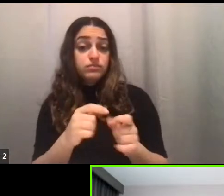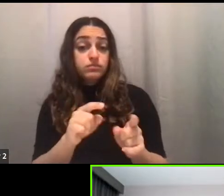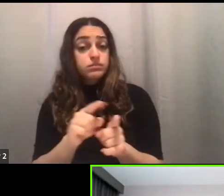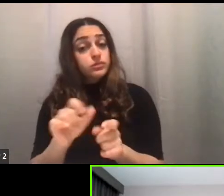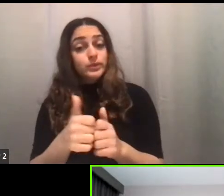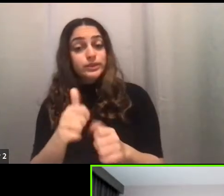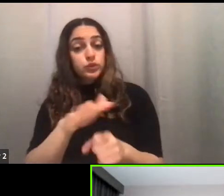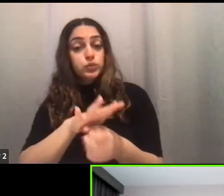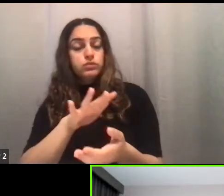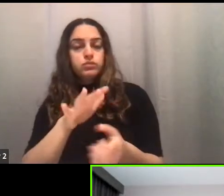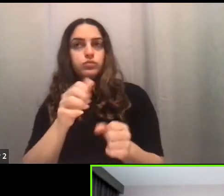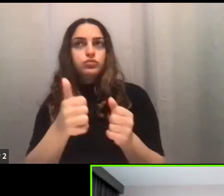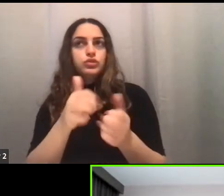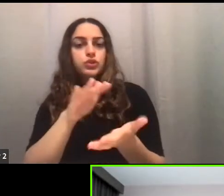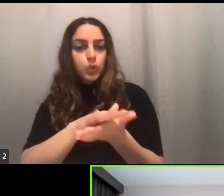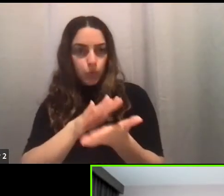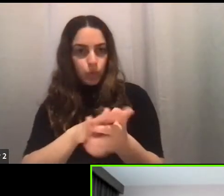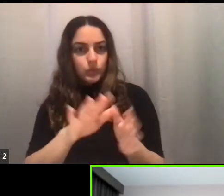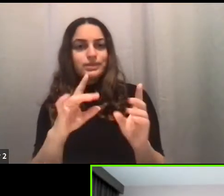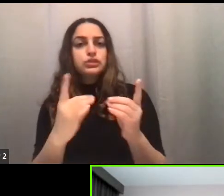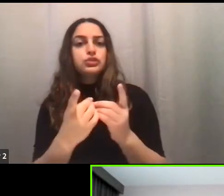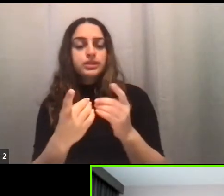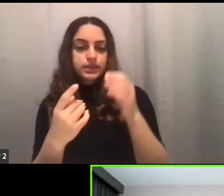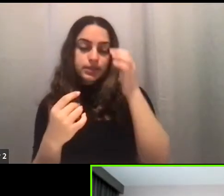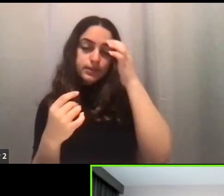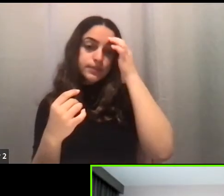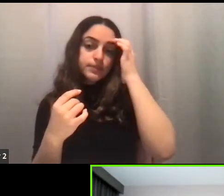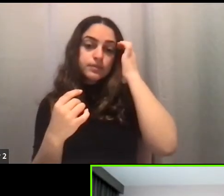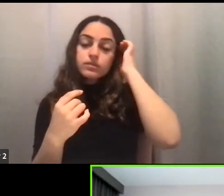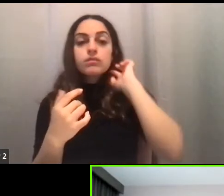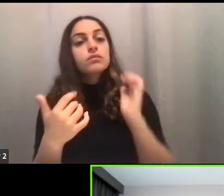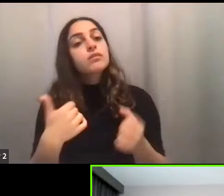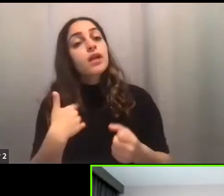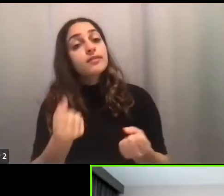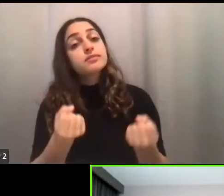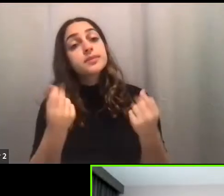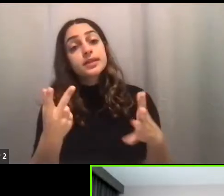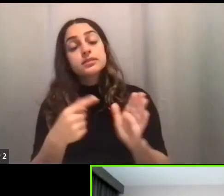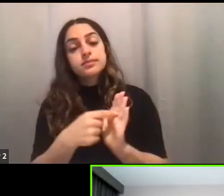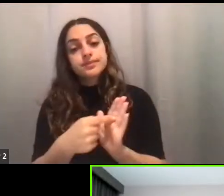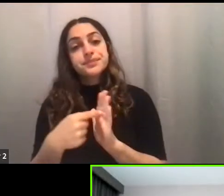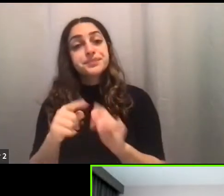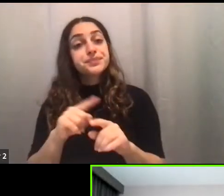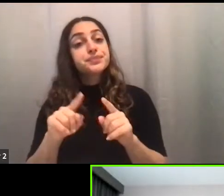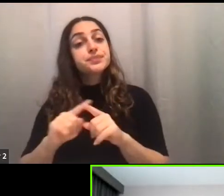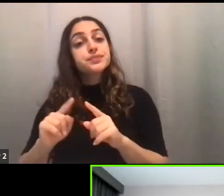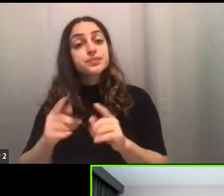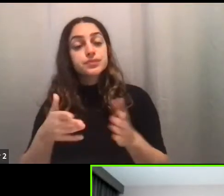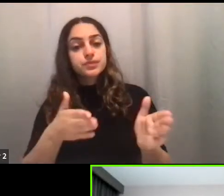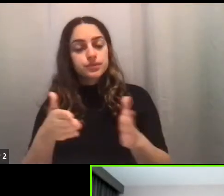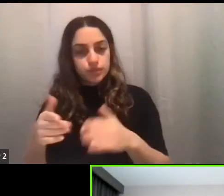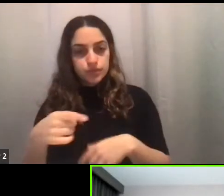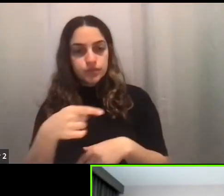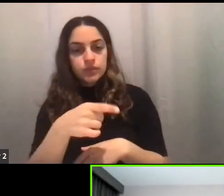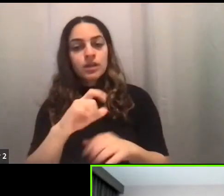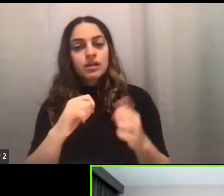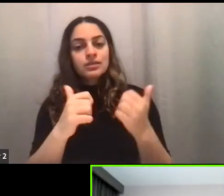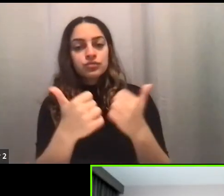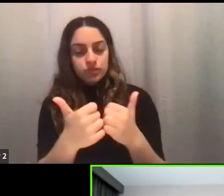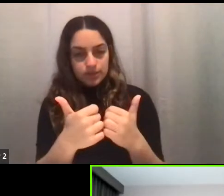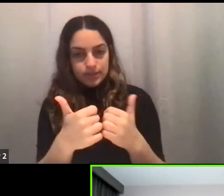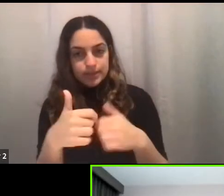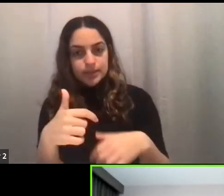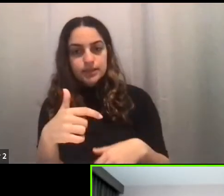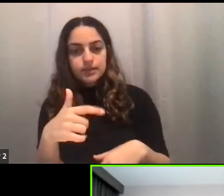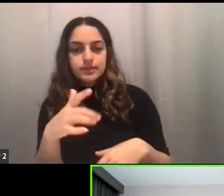districts and we've had many examples of different ways in which those uh agencies and